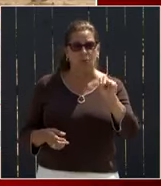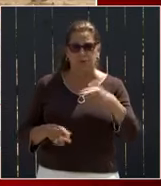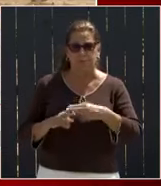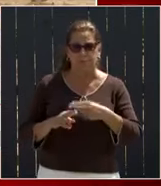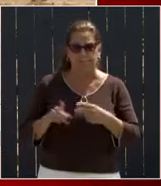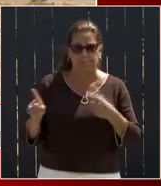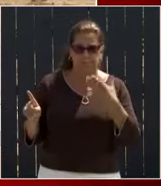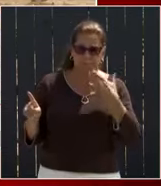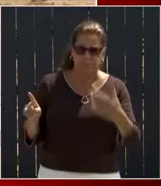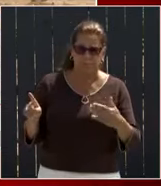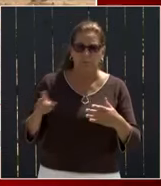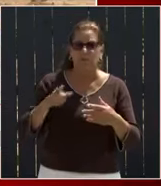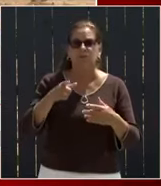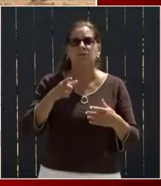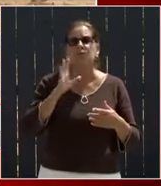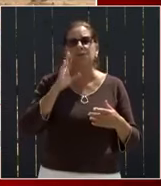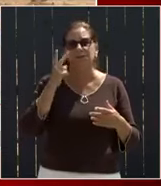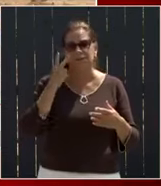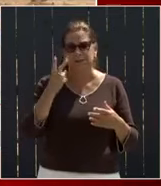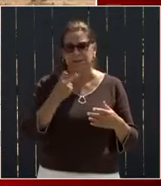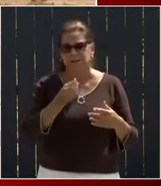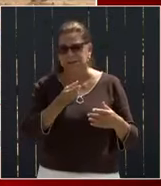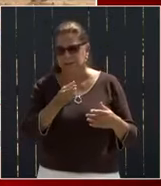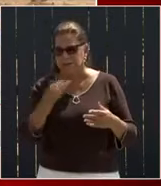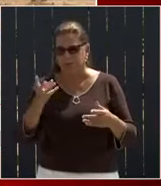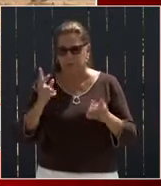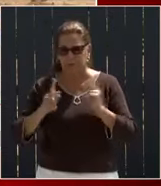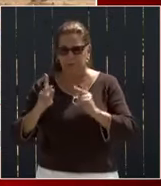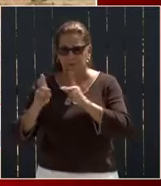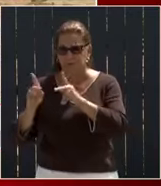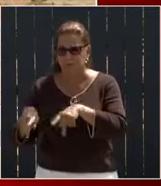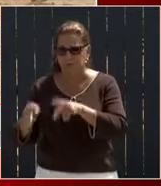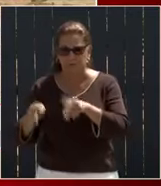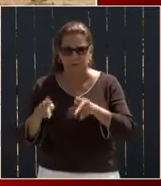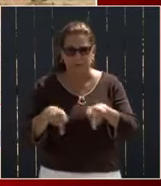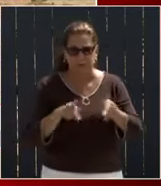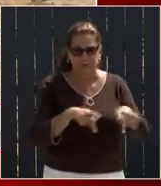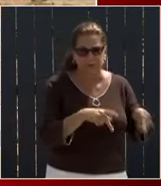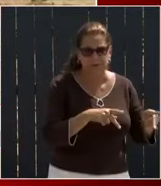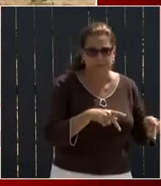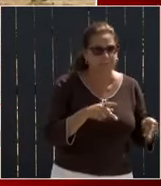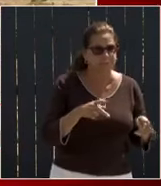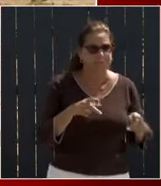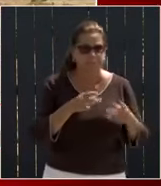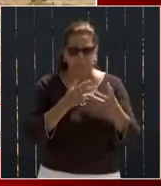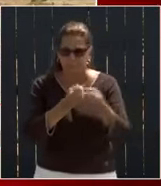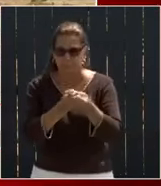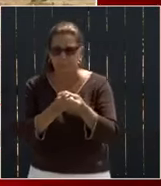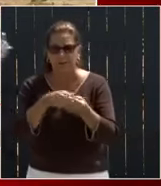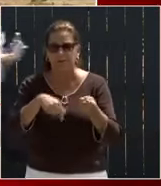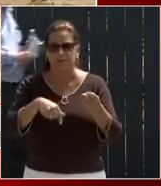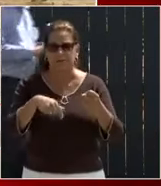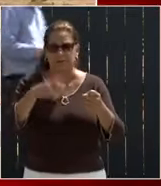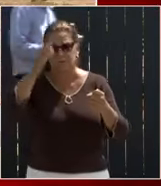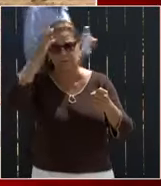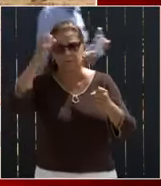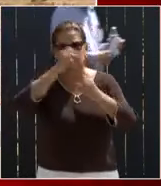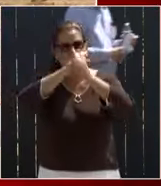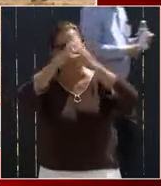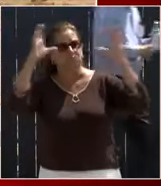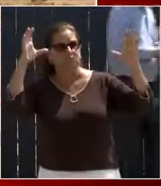who have been instrumental in the success at Skylands, and we'll have the groundbreaking followed by the ribbon cutting in the lobby